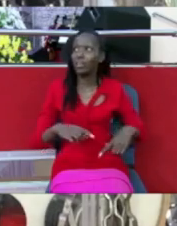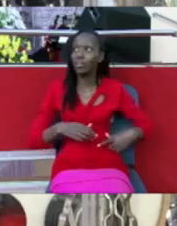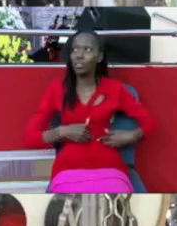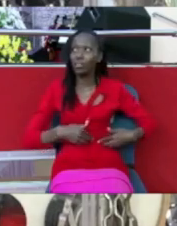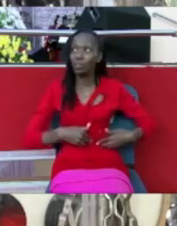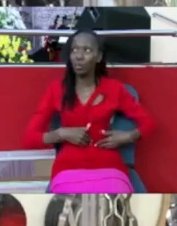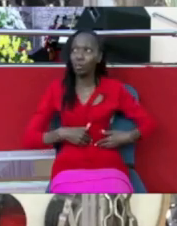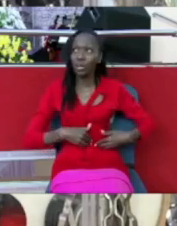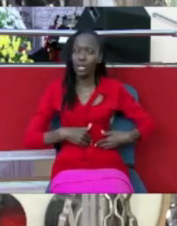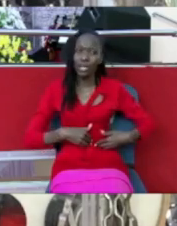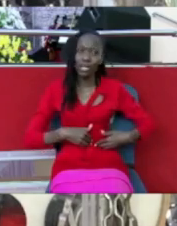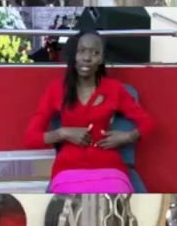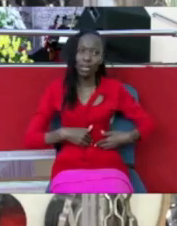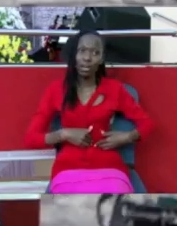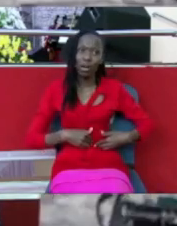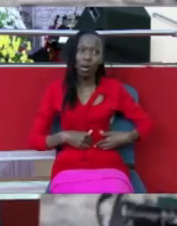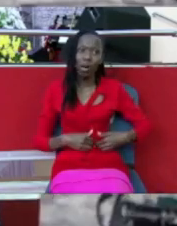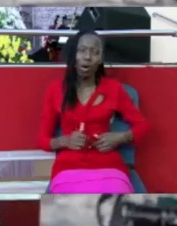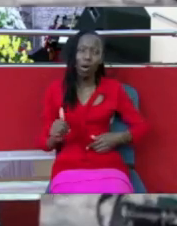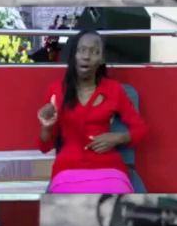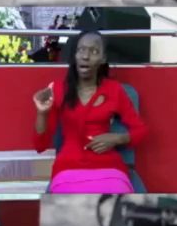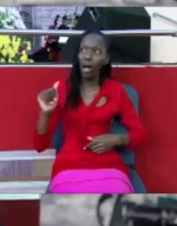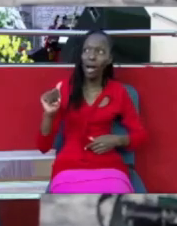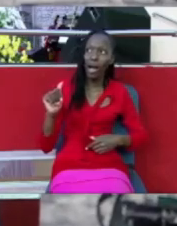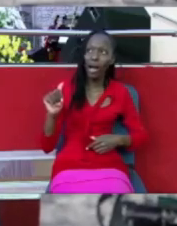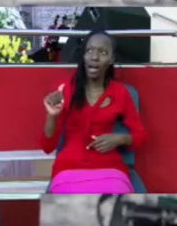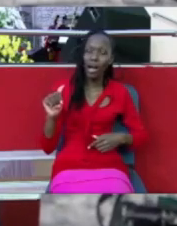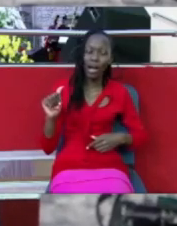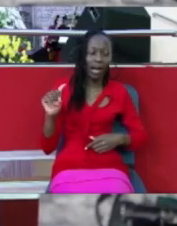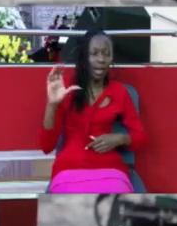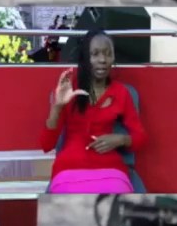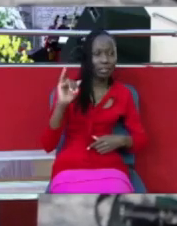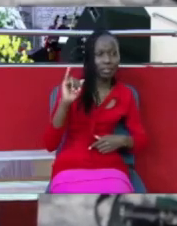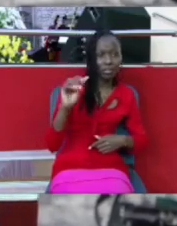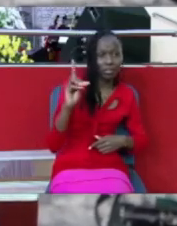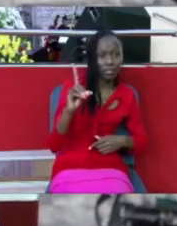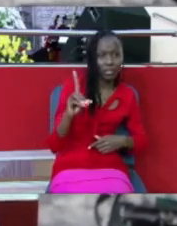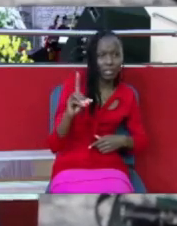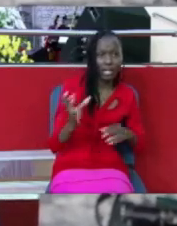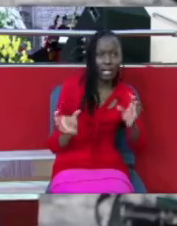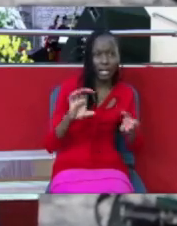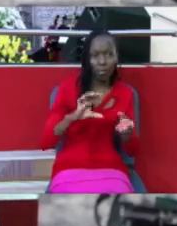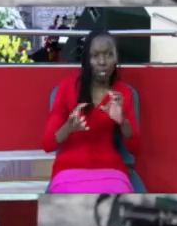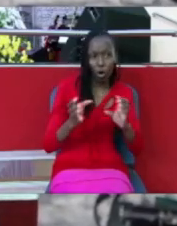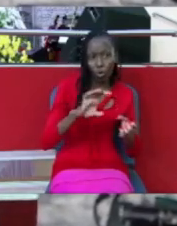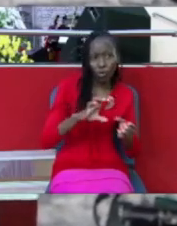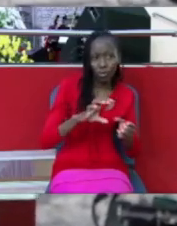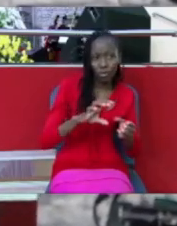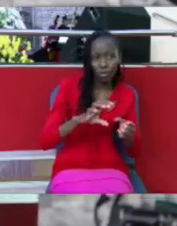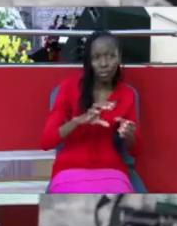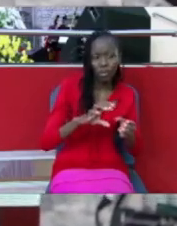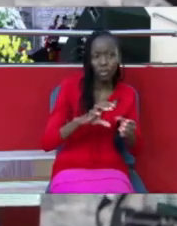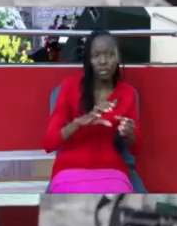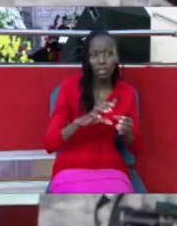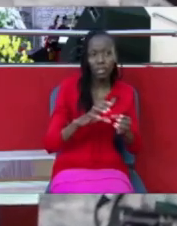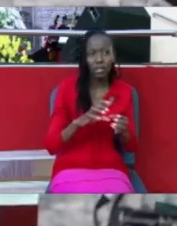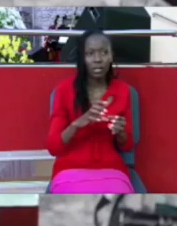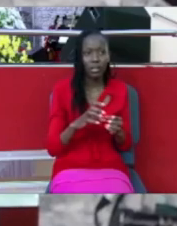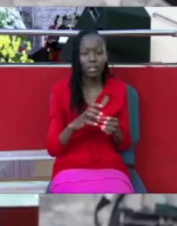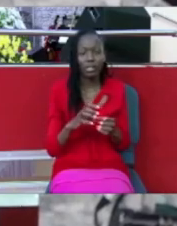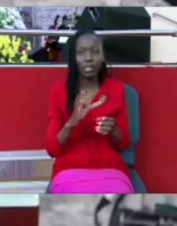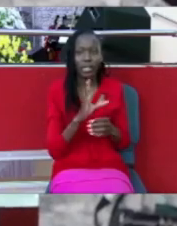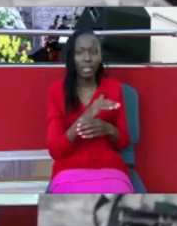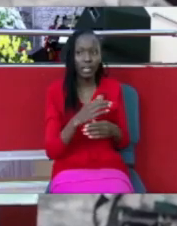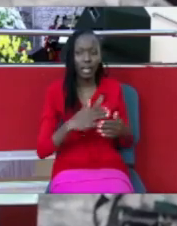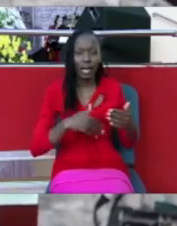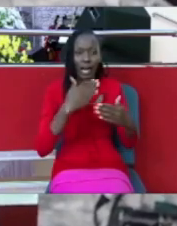and chemicals. Inakaa pale, ama kile chakula kinakaa pale tumboni kikifyonza kia kemikali na vitu vinginevyo. Then after a while, the